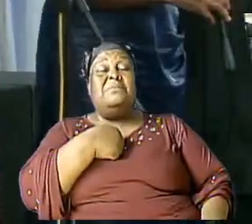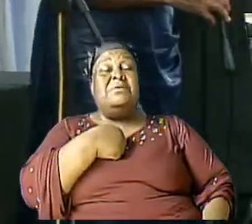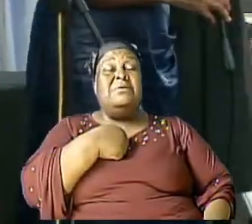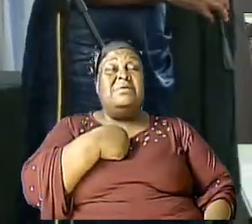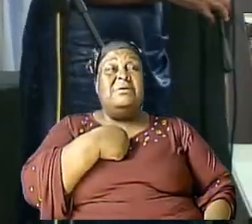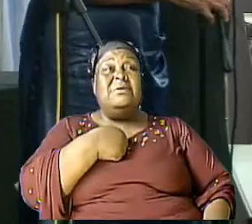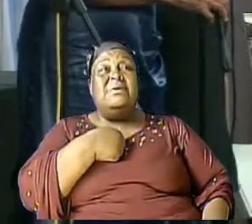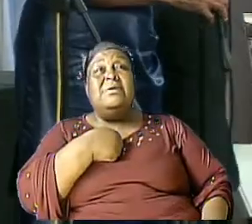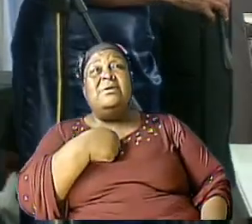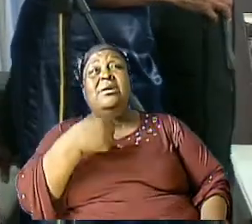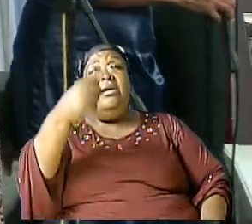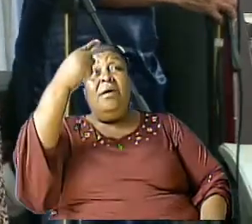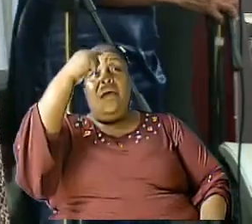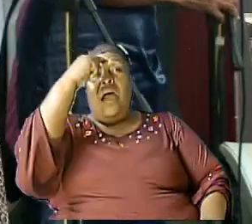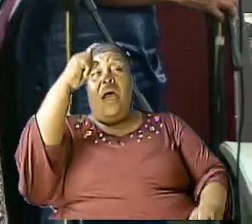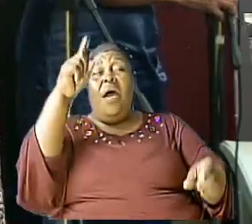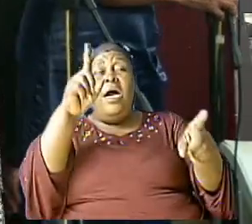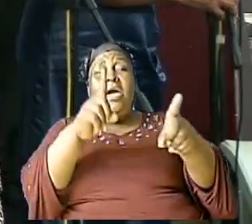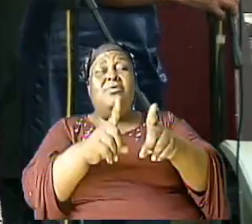with me.